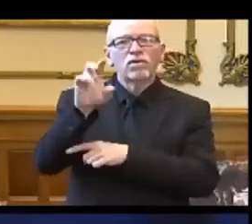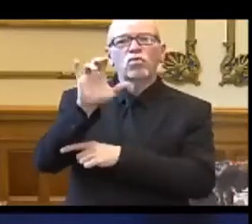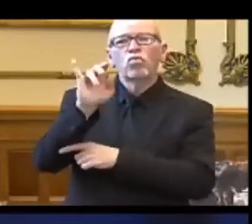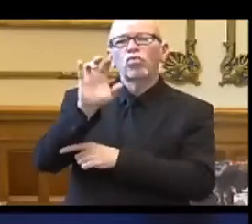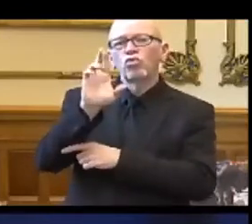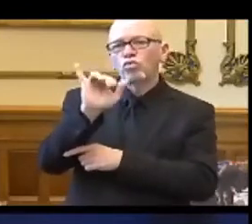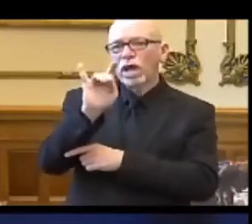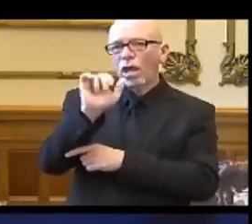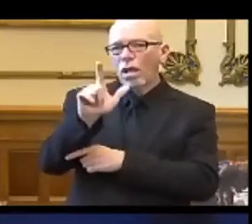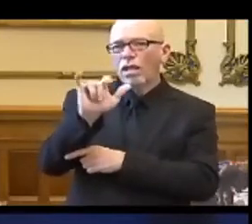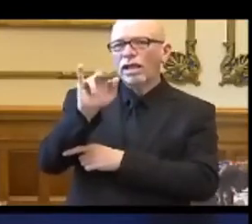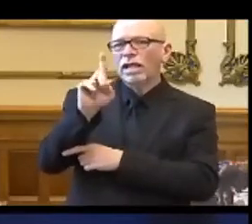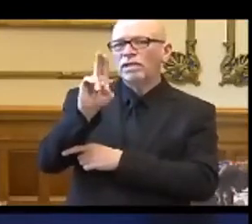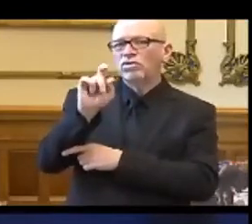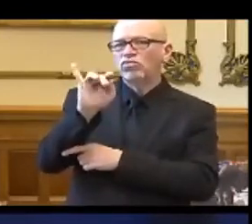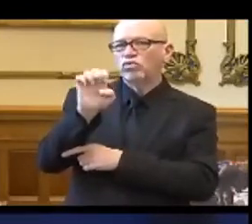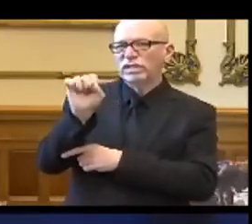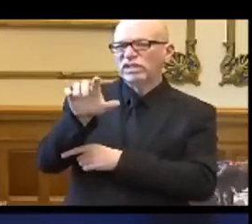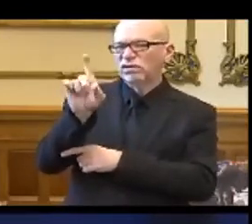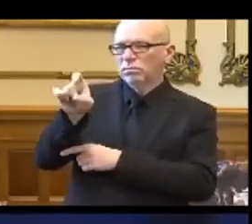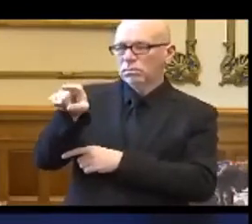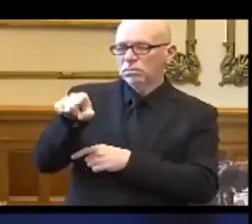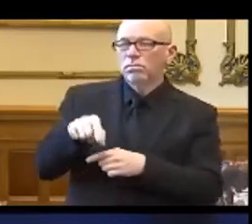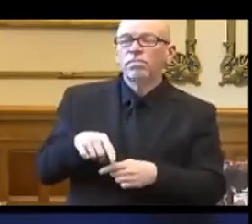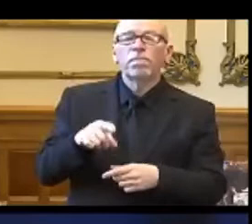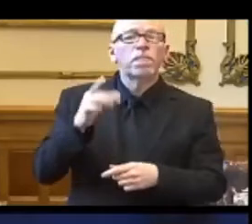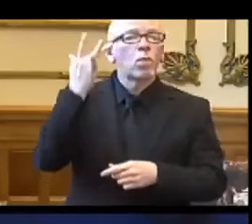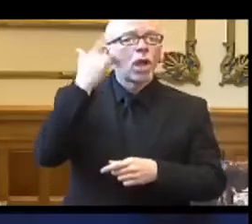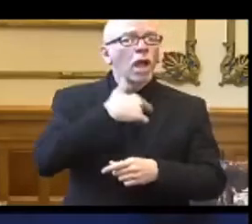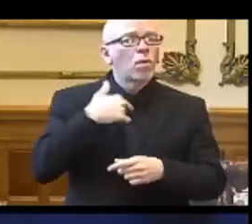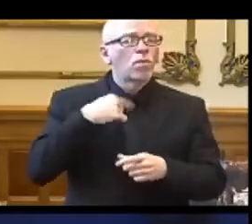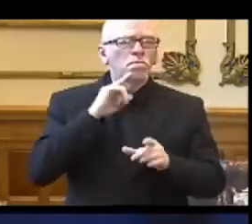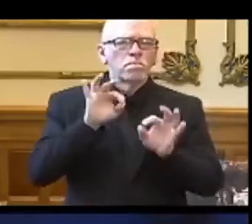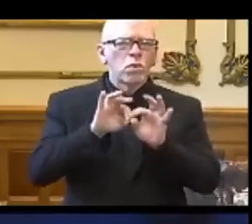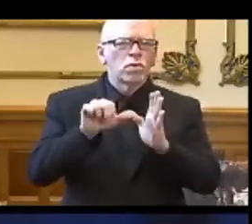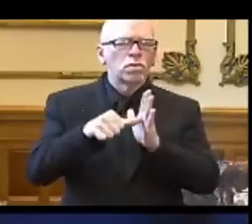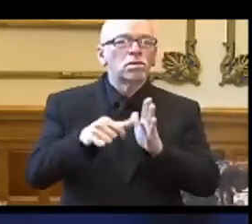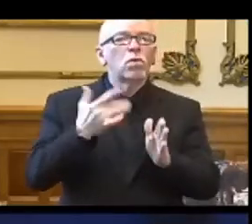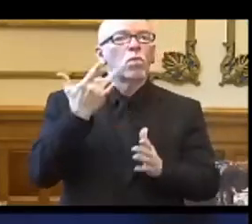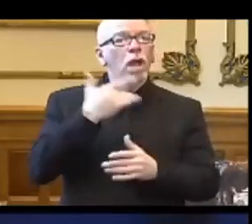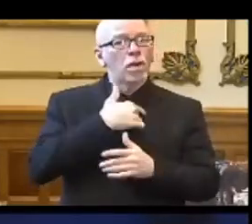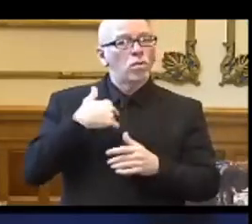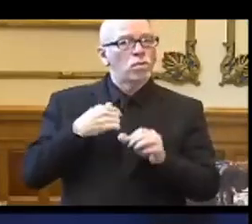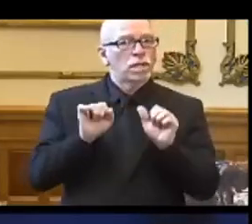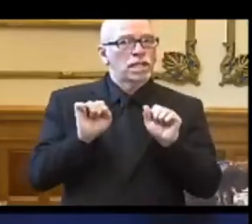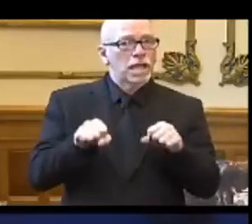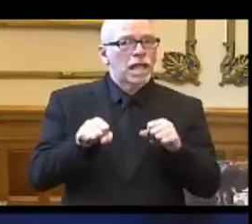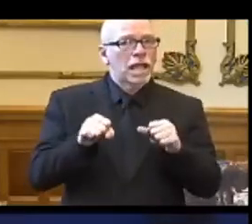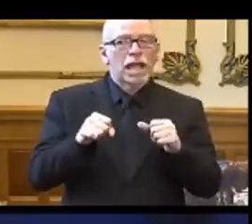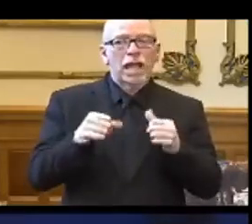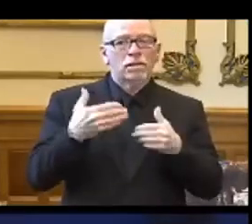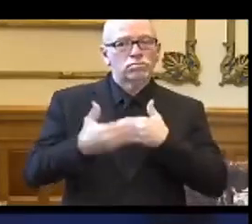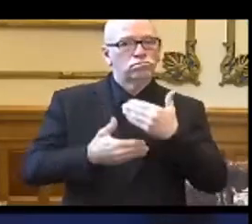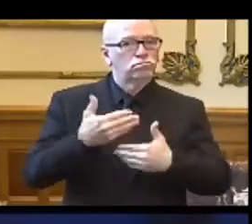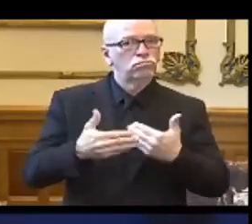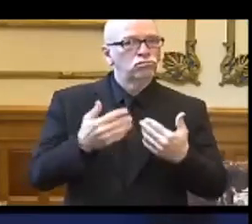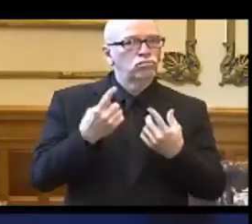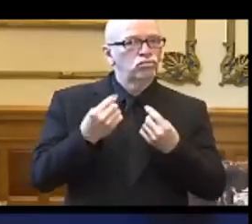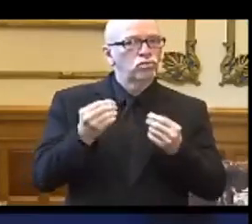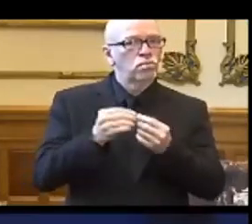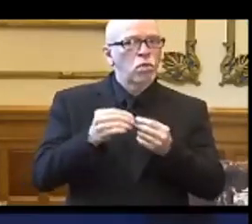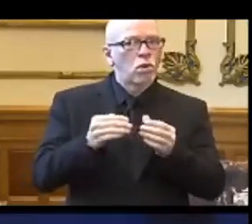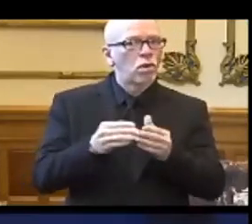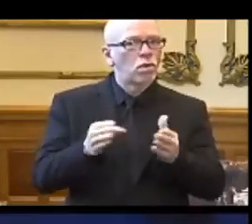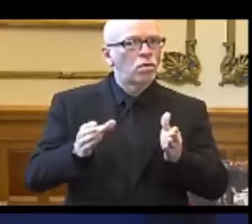The reason, and this is the important part, the reason that we're able to take these steps and move forward on